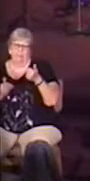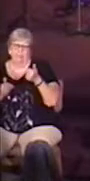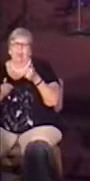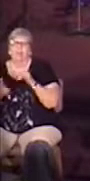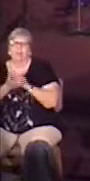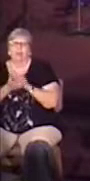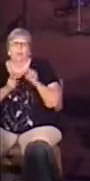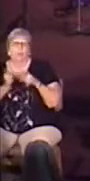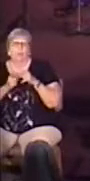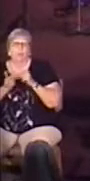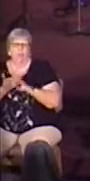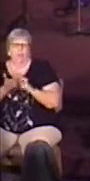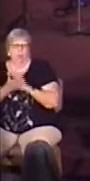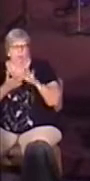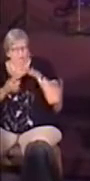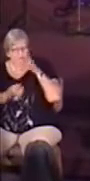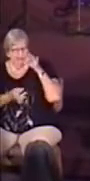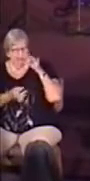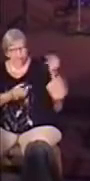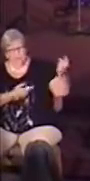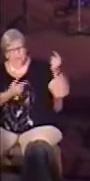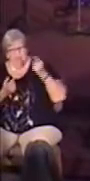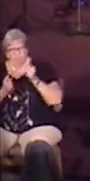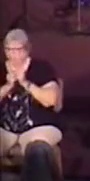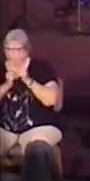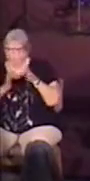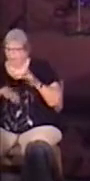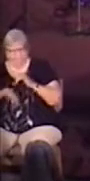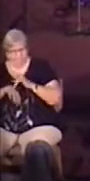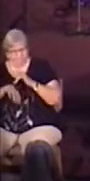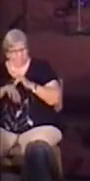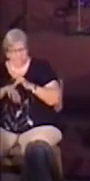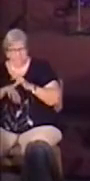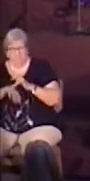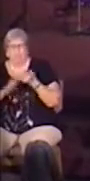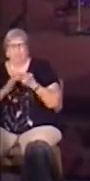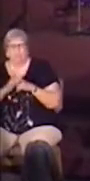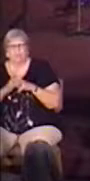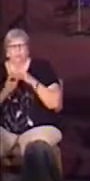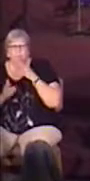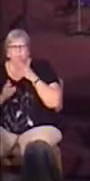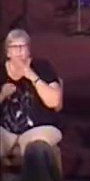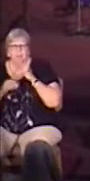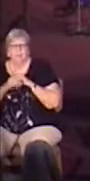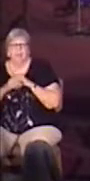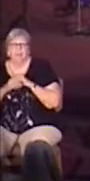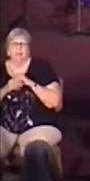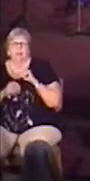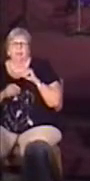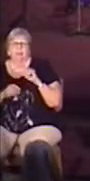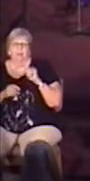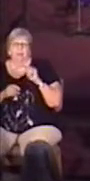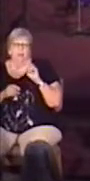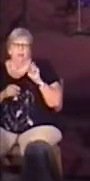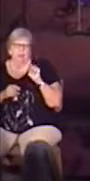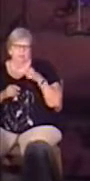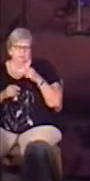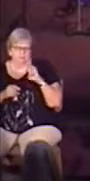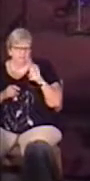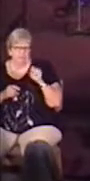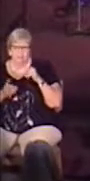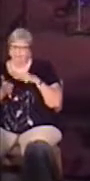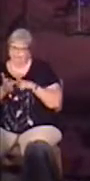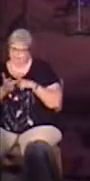comes upon a person without the laying on of any hands, and they began to speak in tongues or have some type of sign. And this is